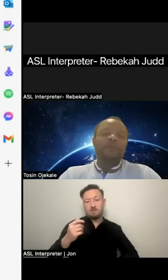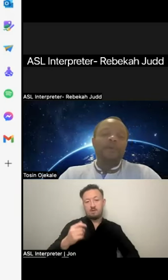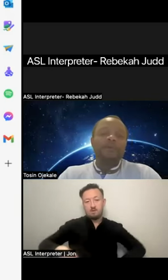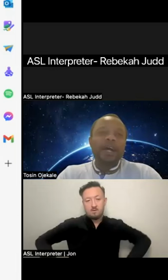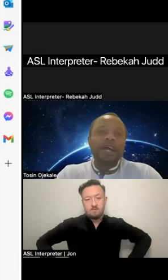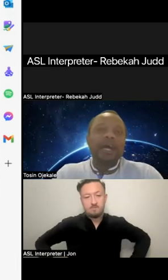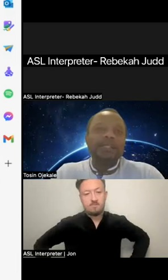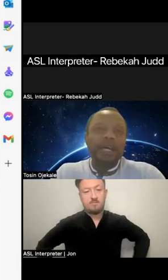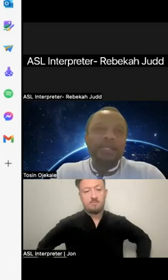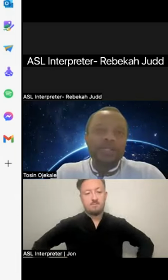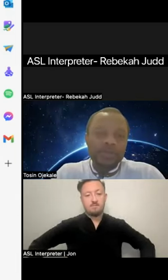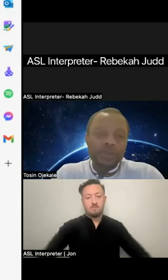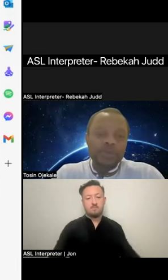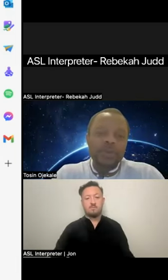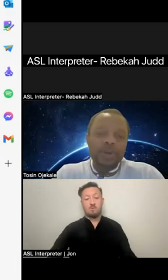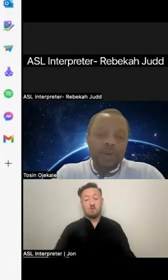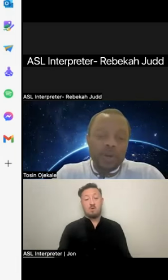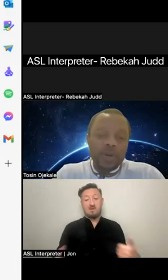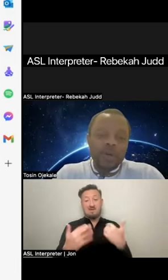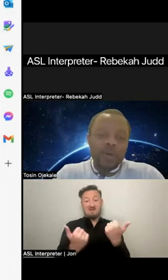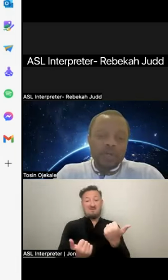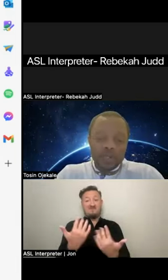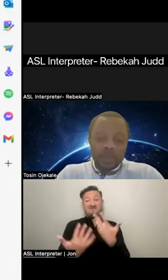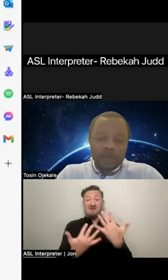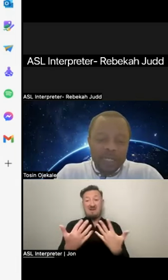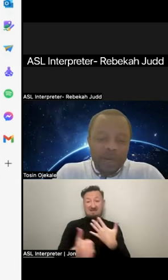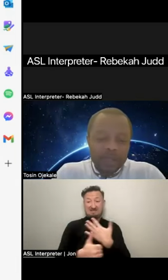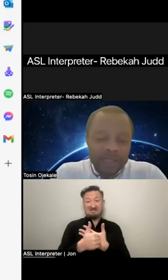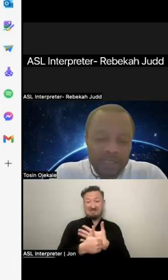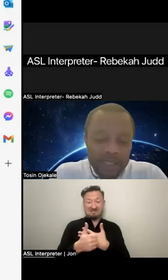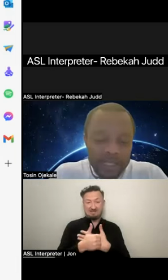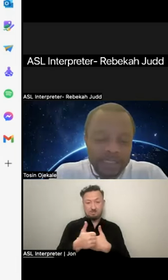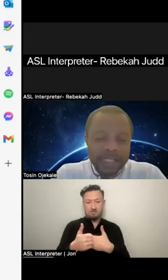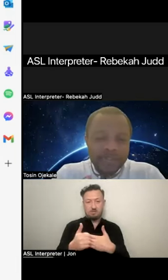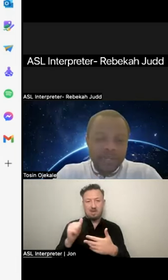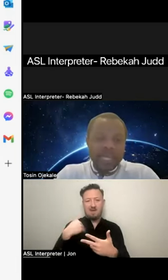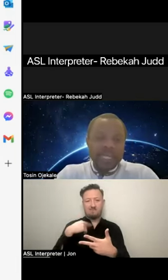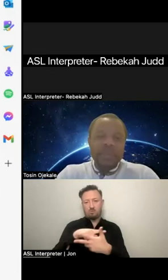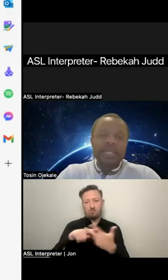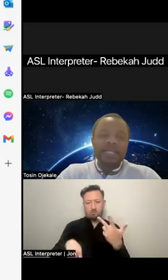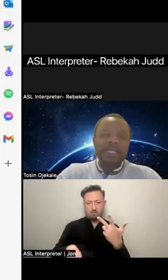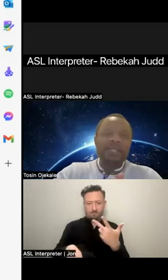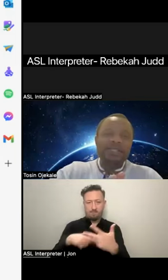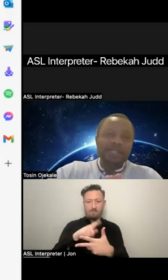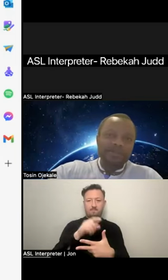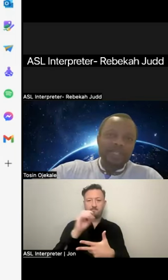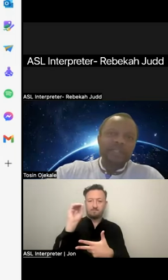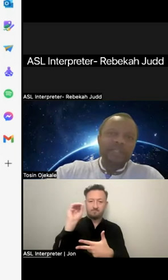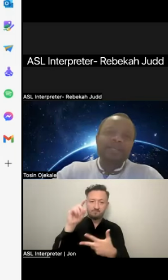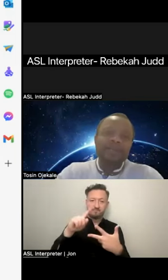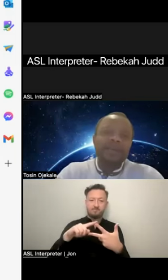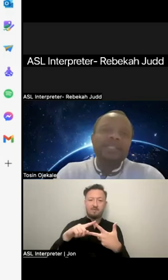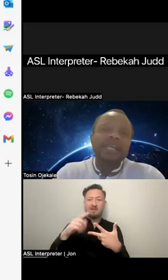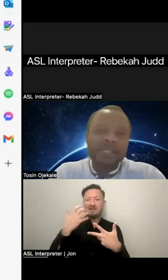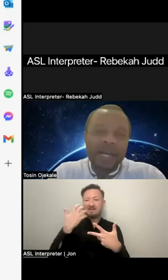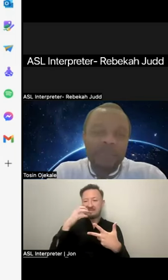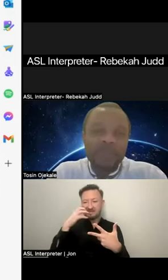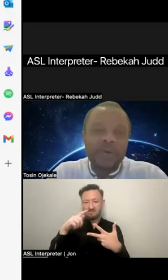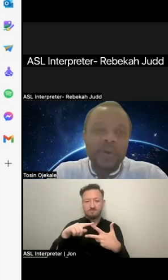well for fire hazard to occur. So we've talked about these three elements and given